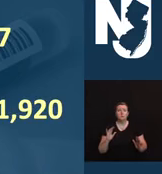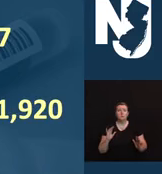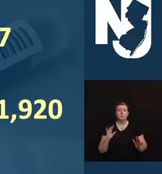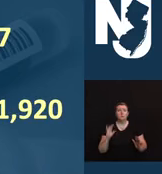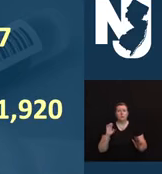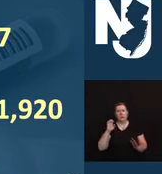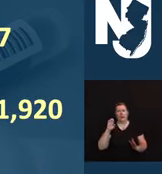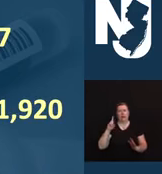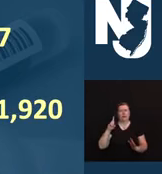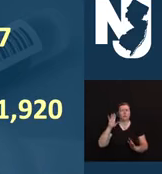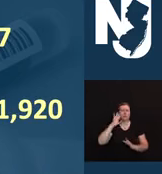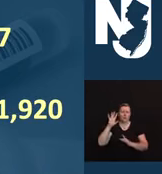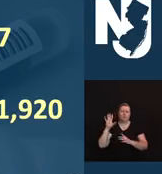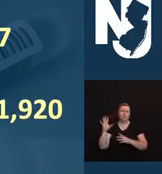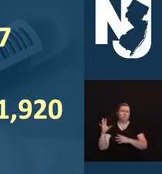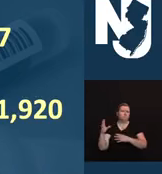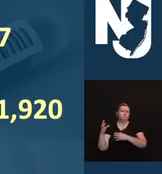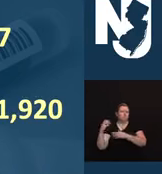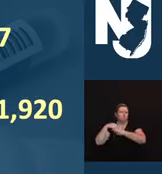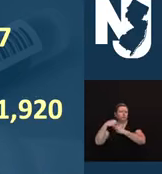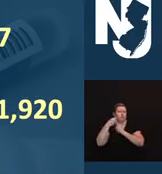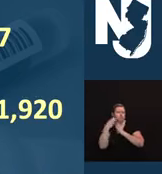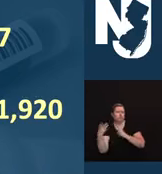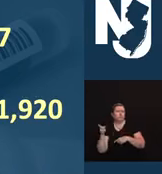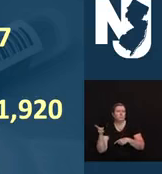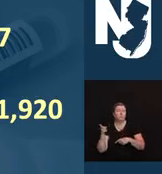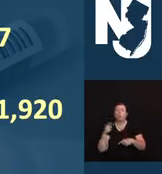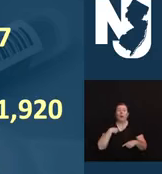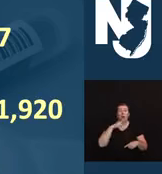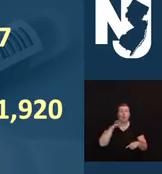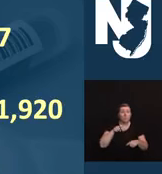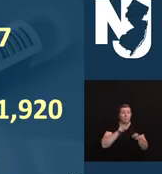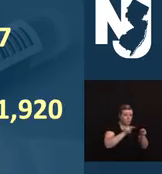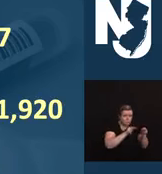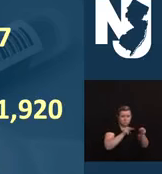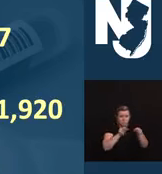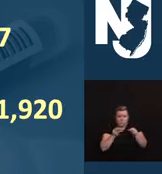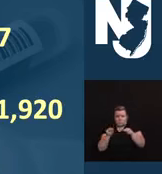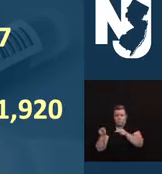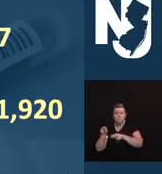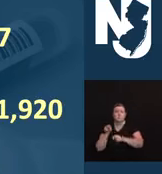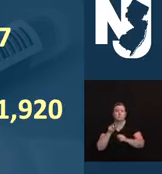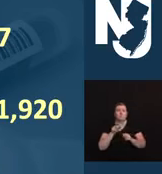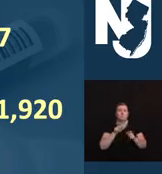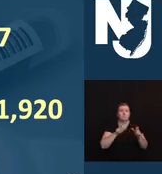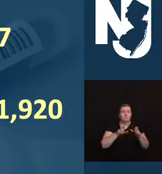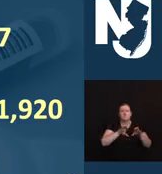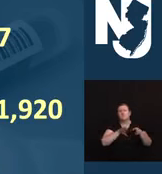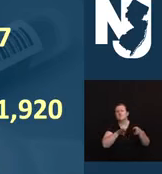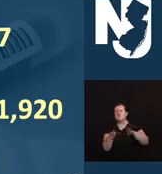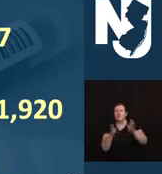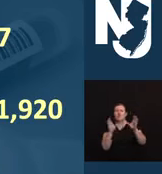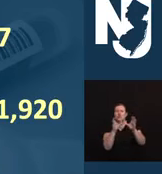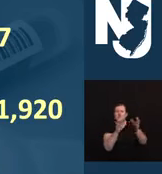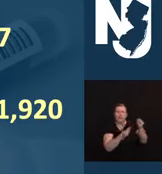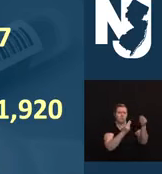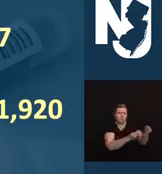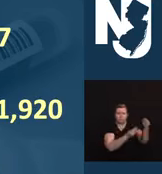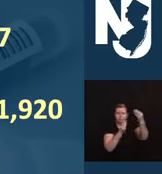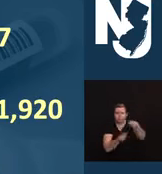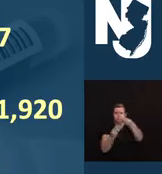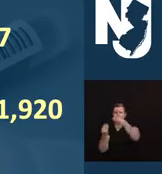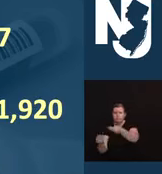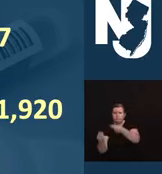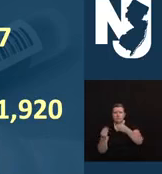the solemn responsibility of assigning cause of death and matching that up with death certificates on the loss of life. I don't think any state